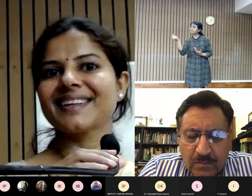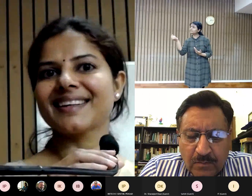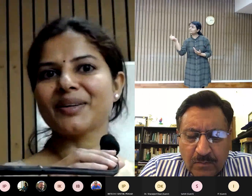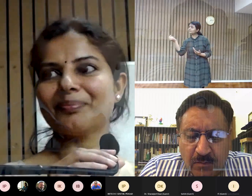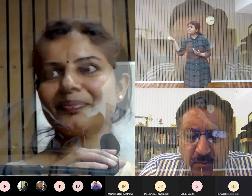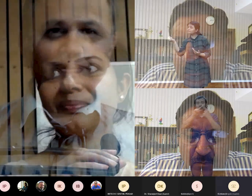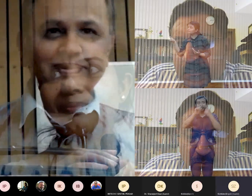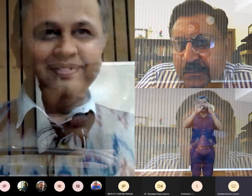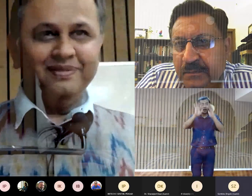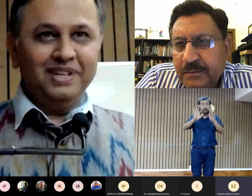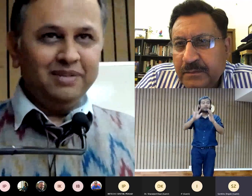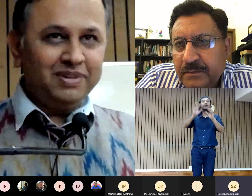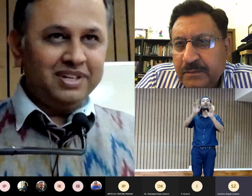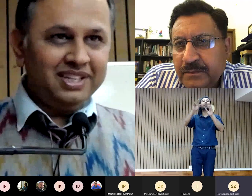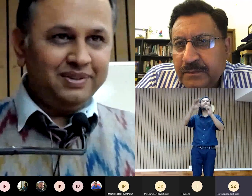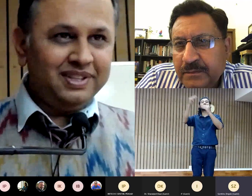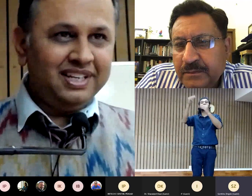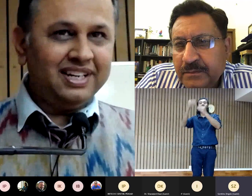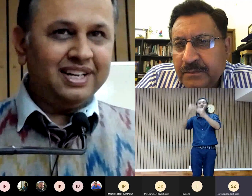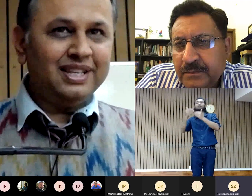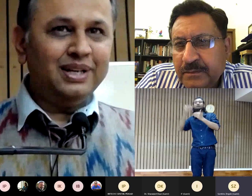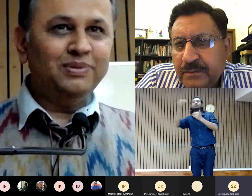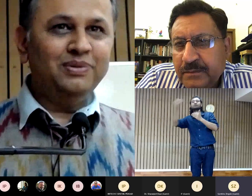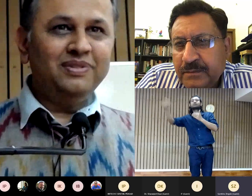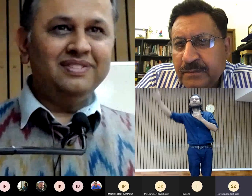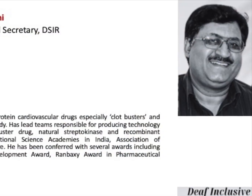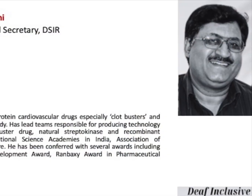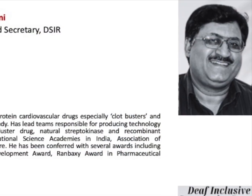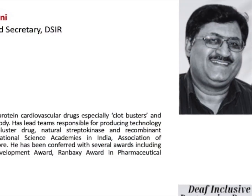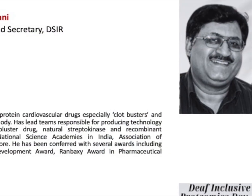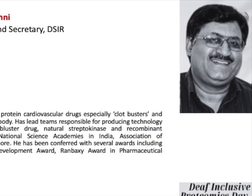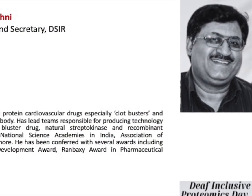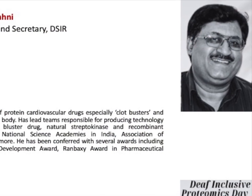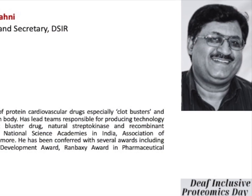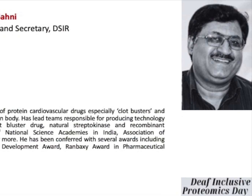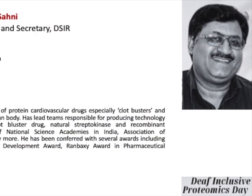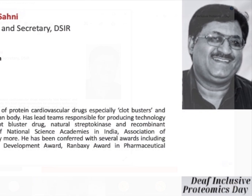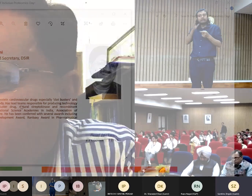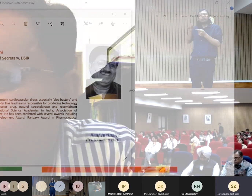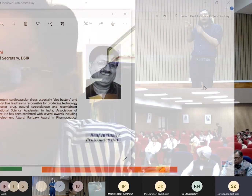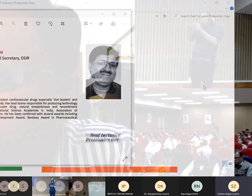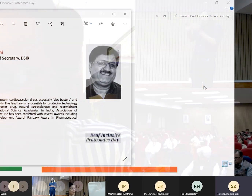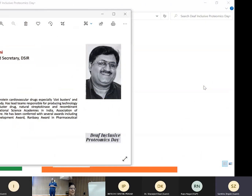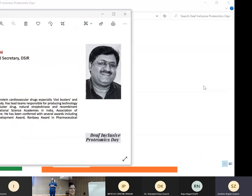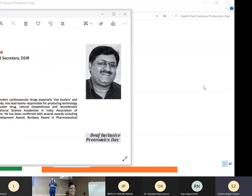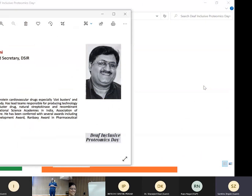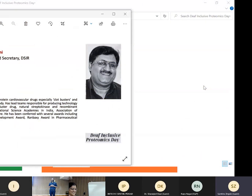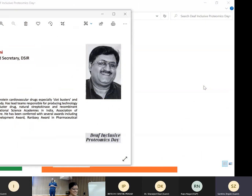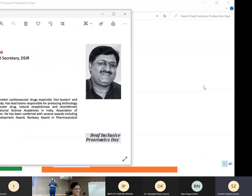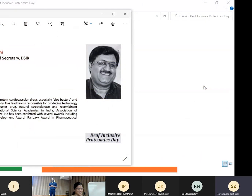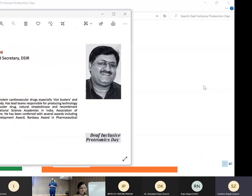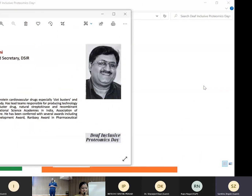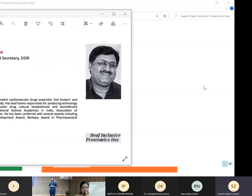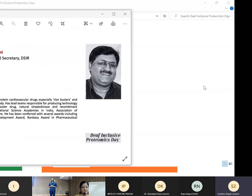activities in a mission mode and in a pan india manner dr girish sahani former director general of